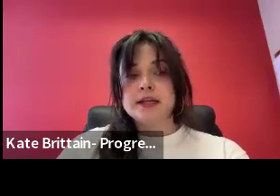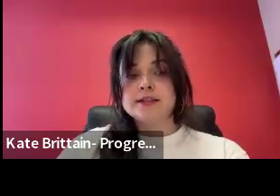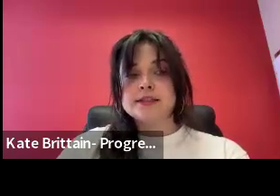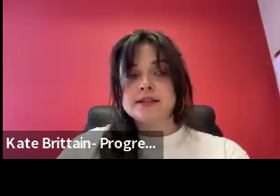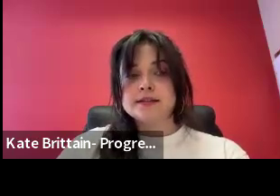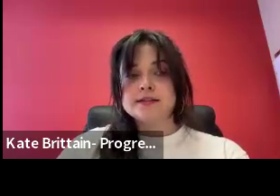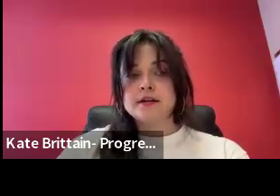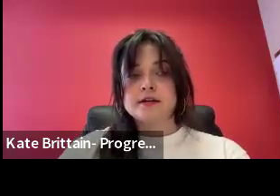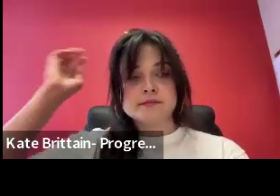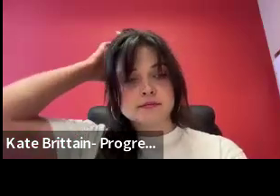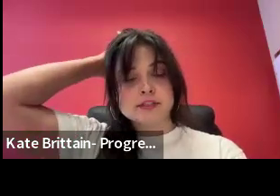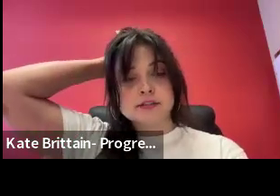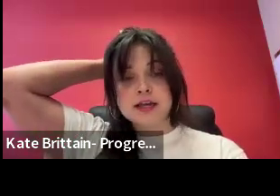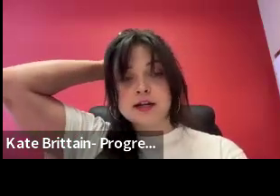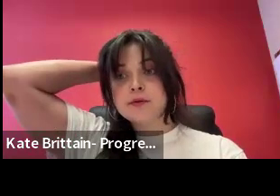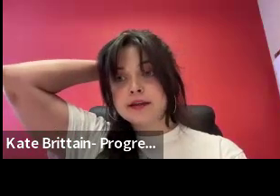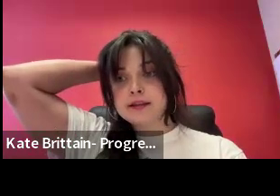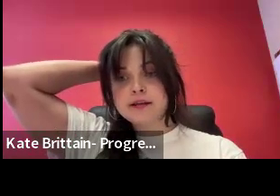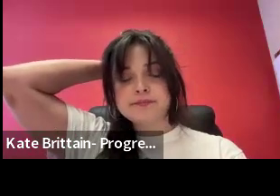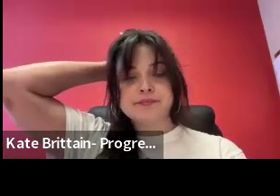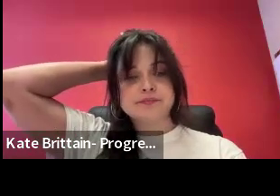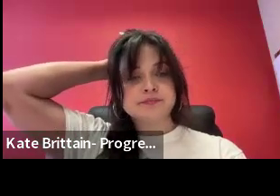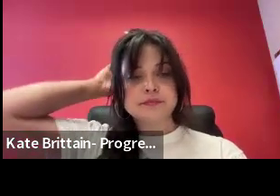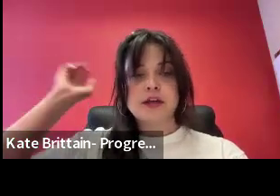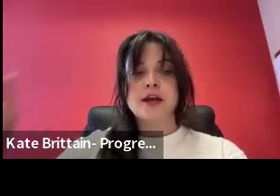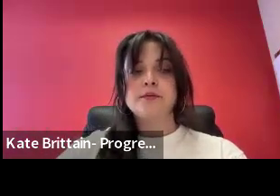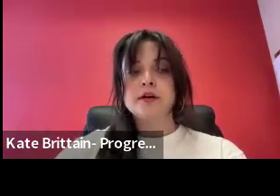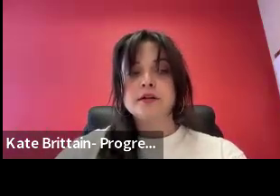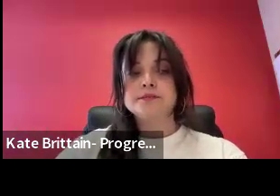are limited seats, so sign up quickly.